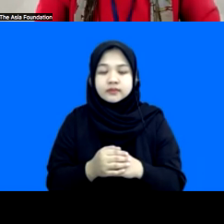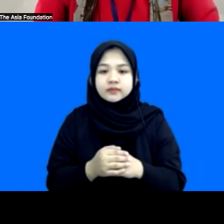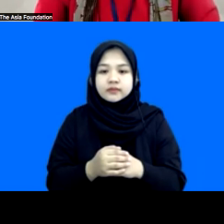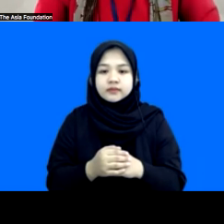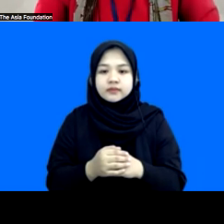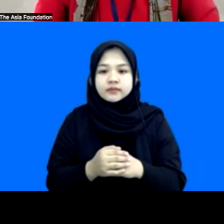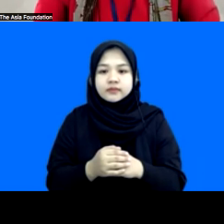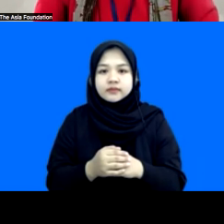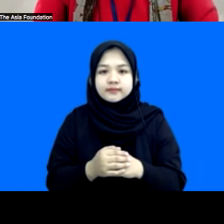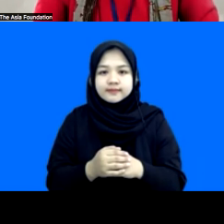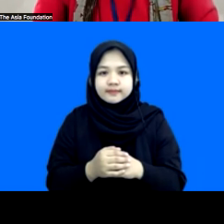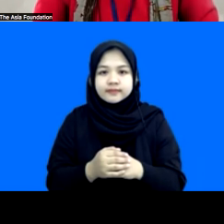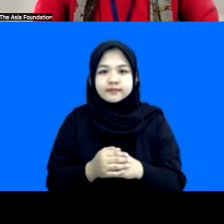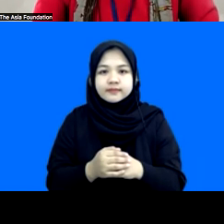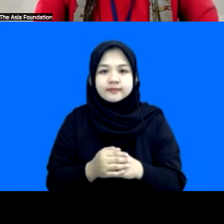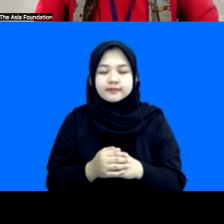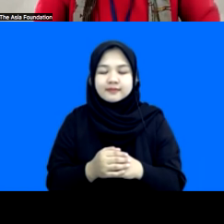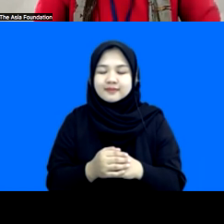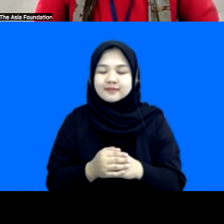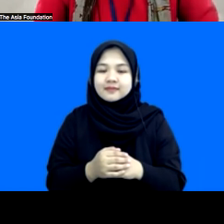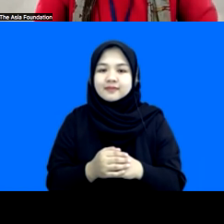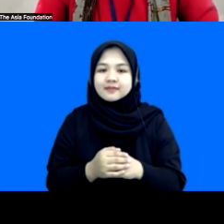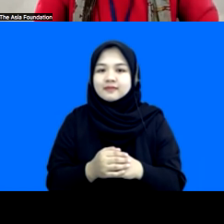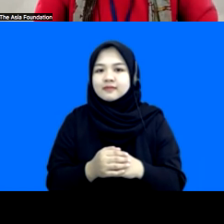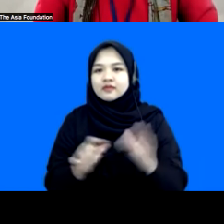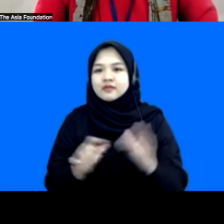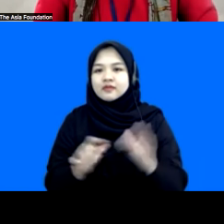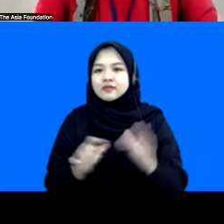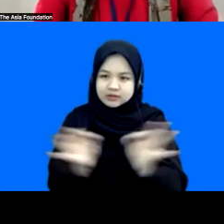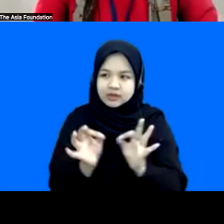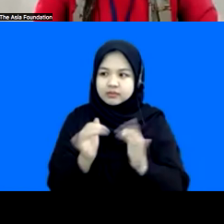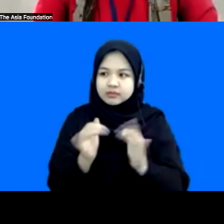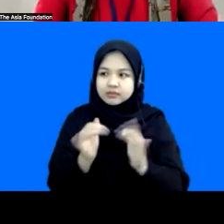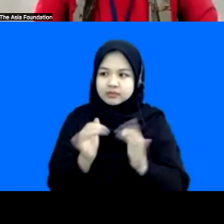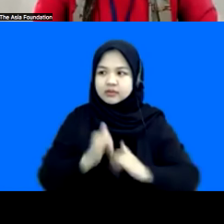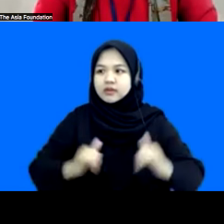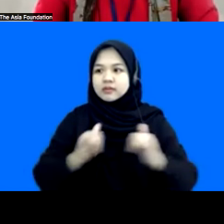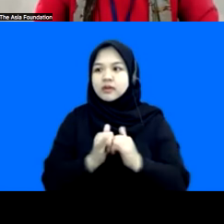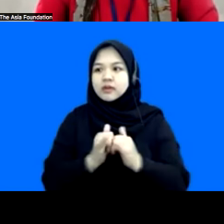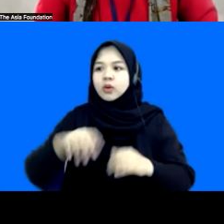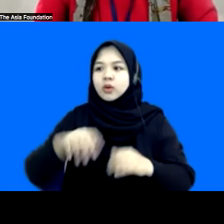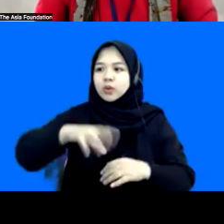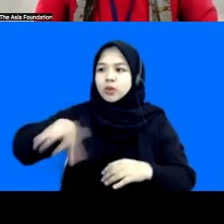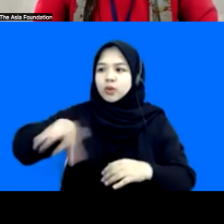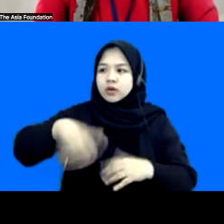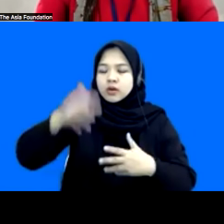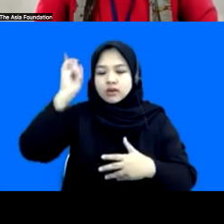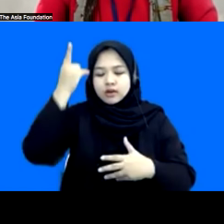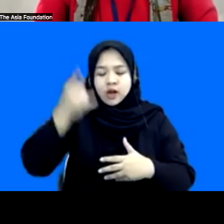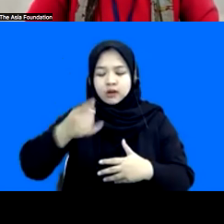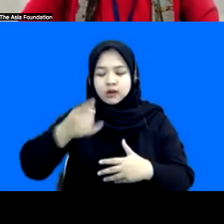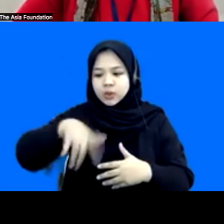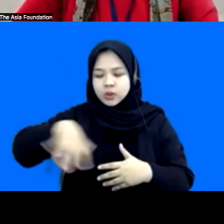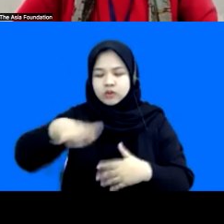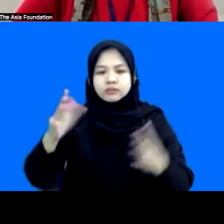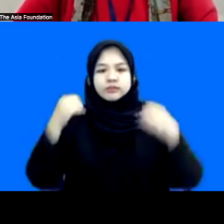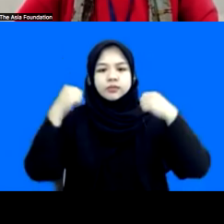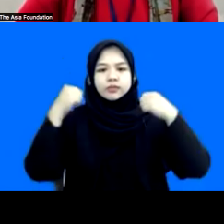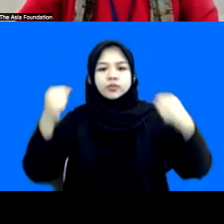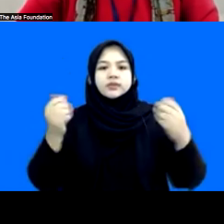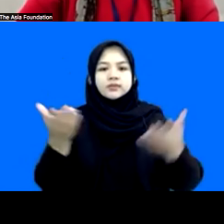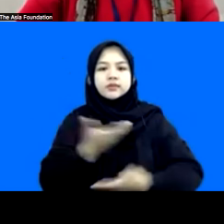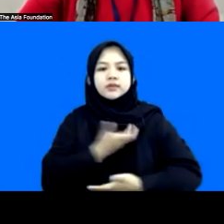activist Merlin Sopjan walked us through a multi-pronged approach to working with individuals, families, and local communities to strengthen the